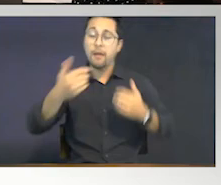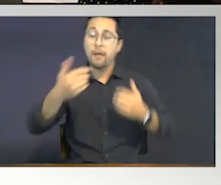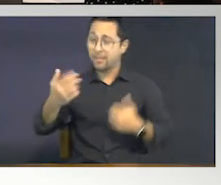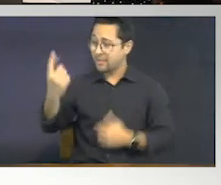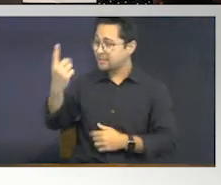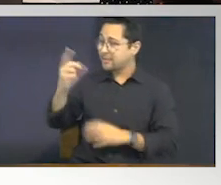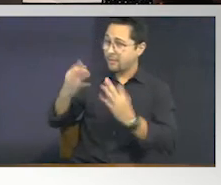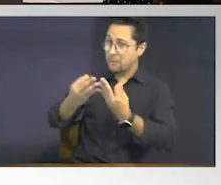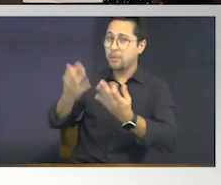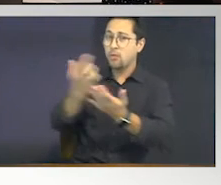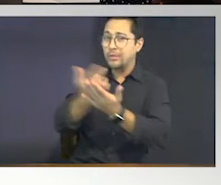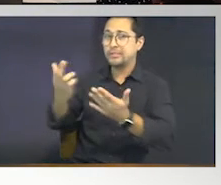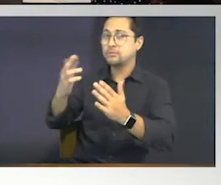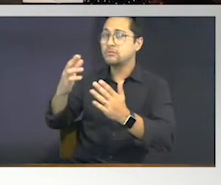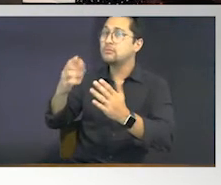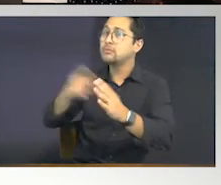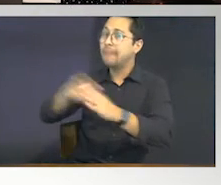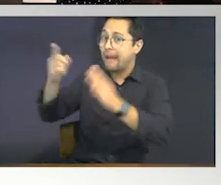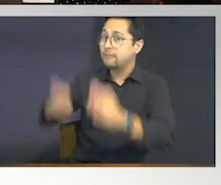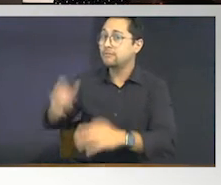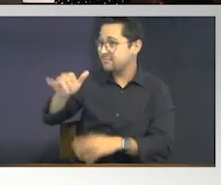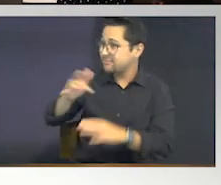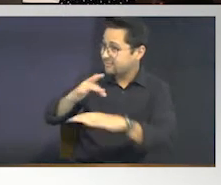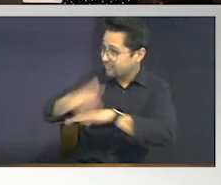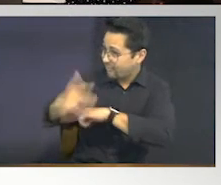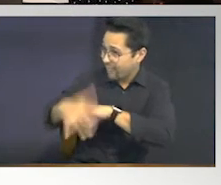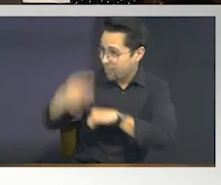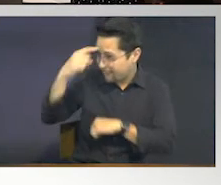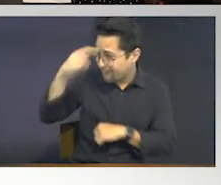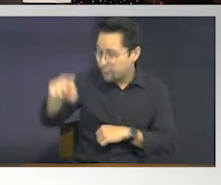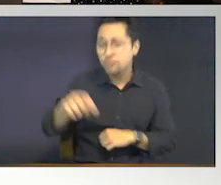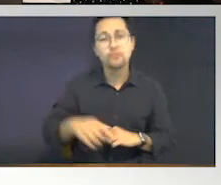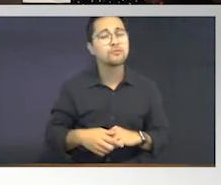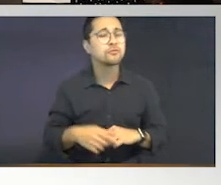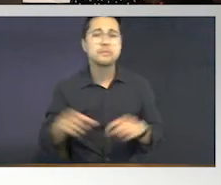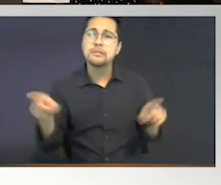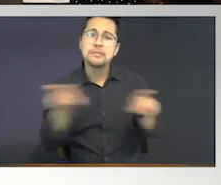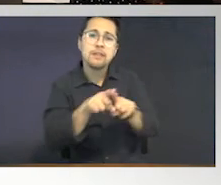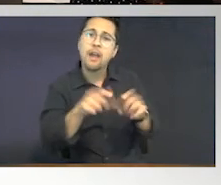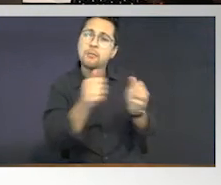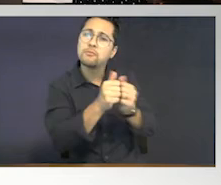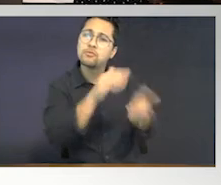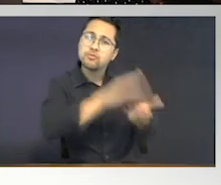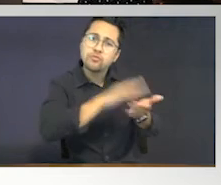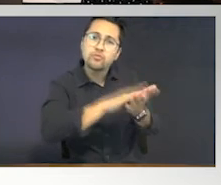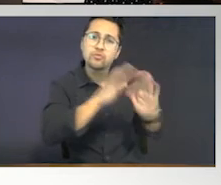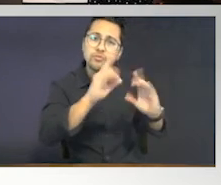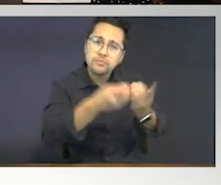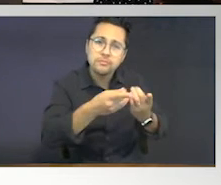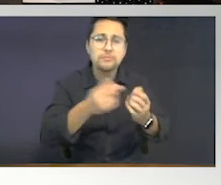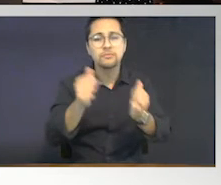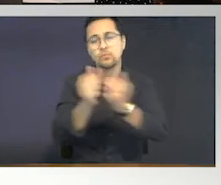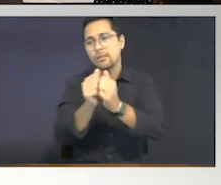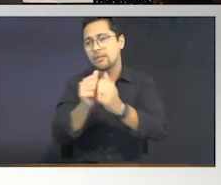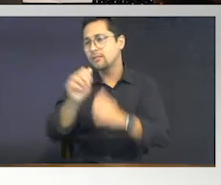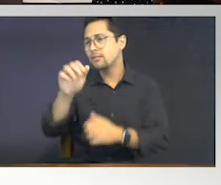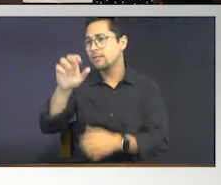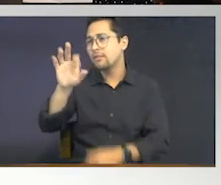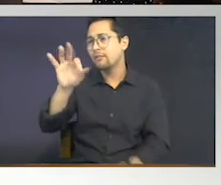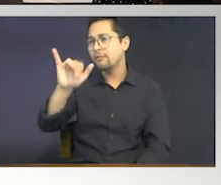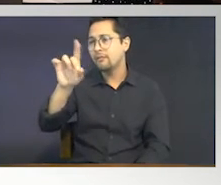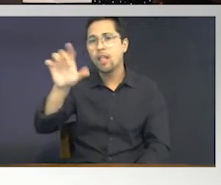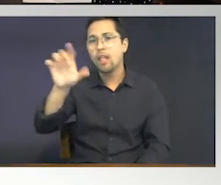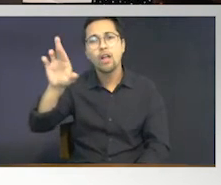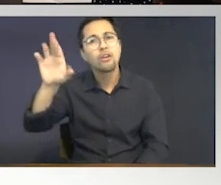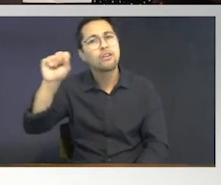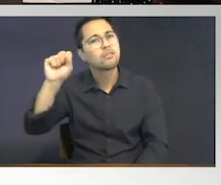specialist available to you, as there is, you know, in the school district with fiddlers. There's someone there